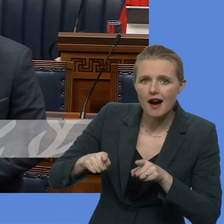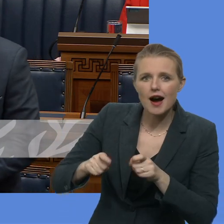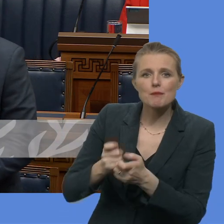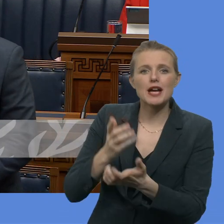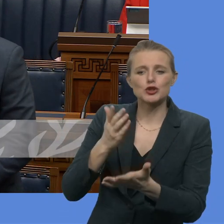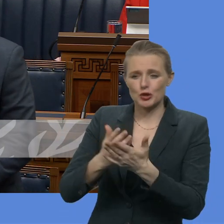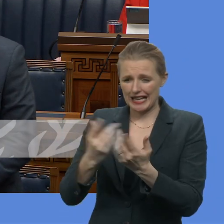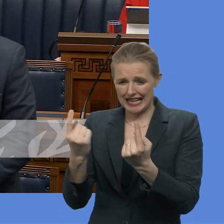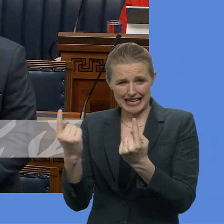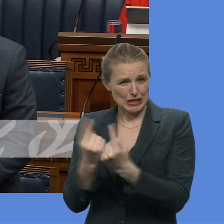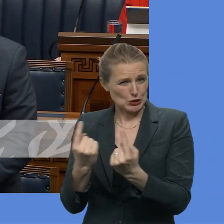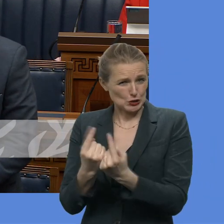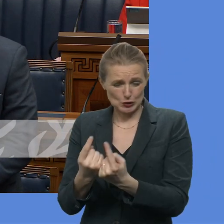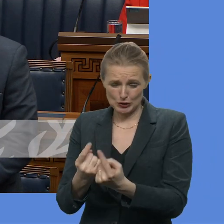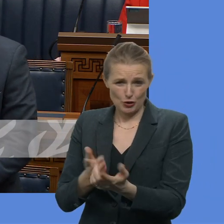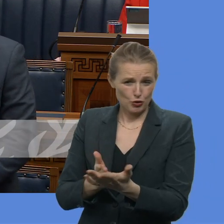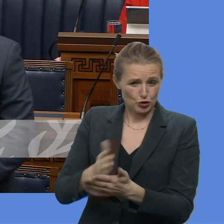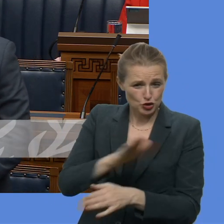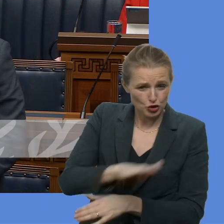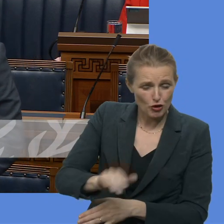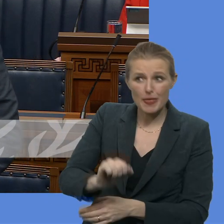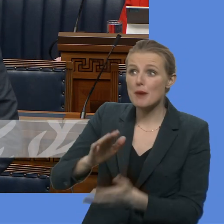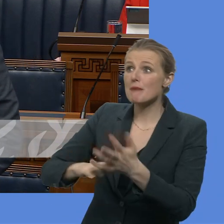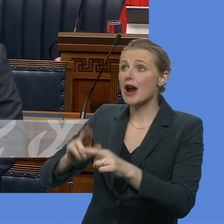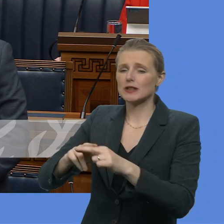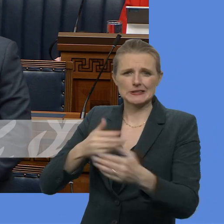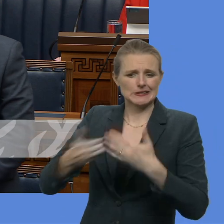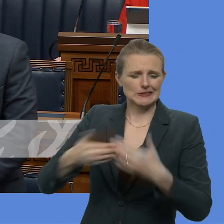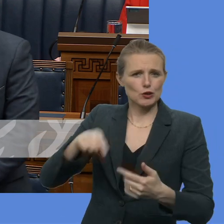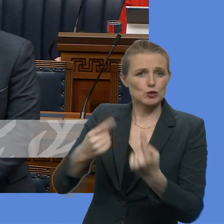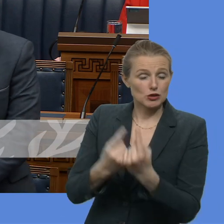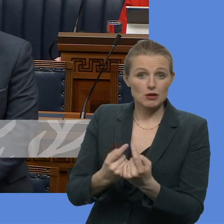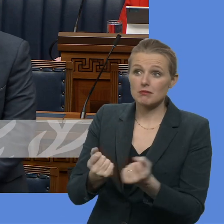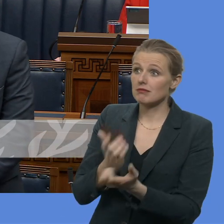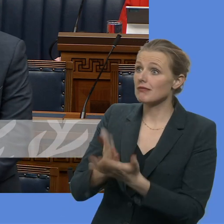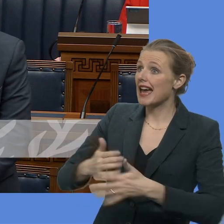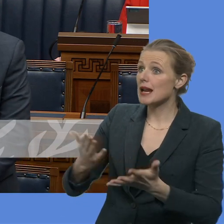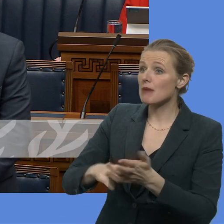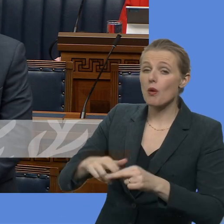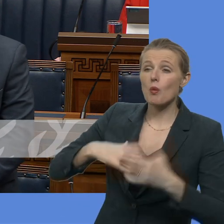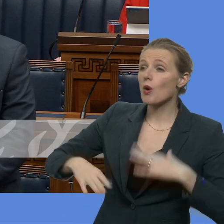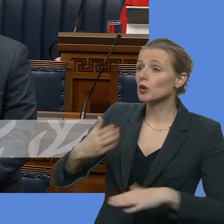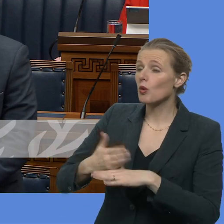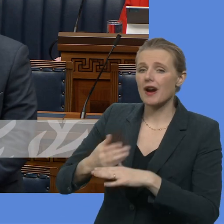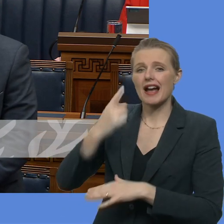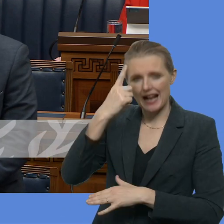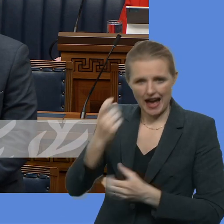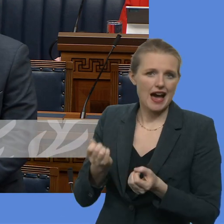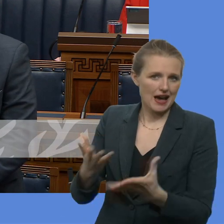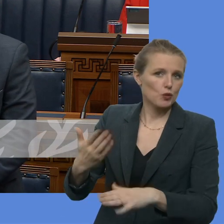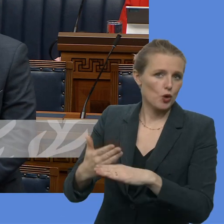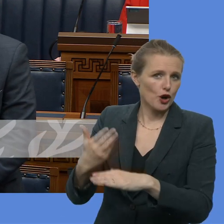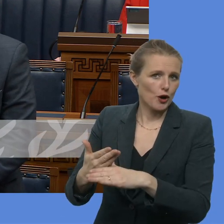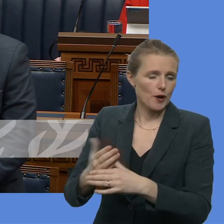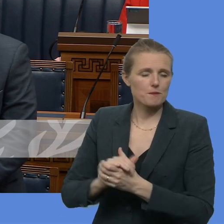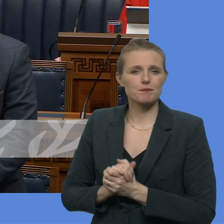issues faced by children and their parents, with a view to ensuring all parents who want to work are enabled to do so. I